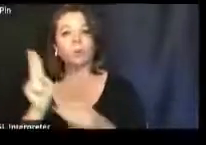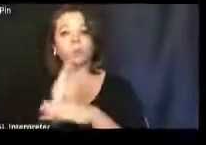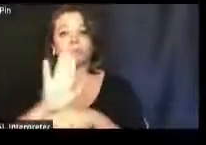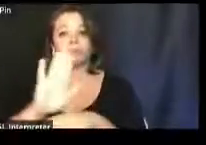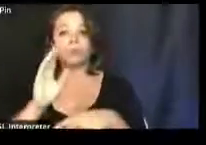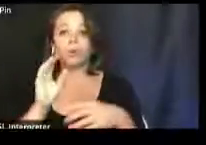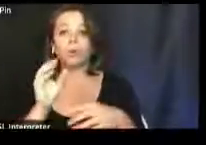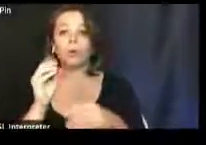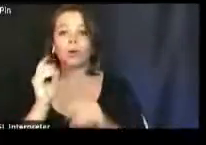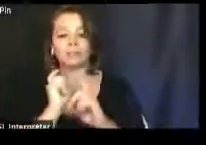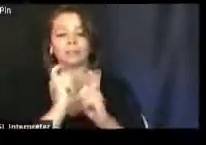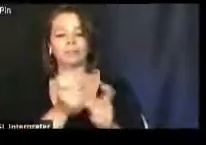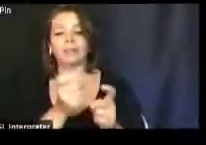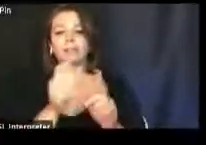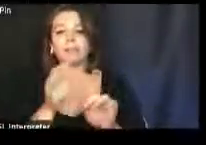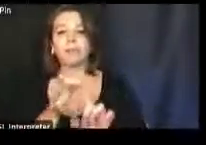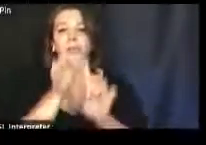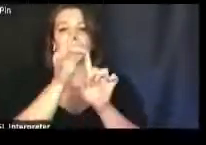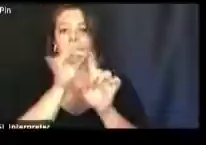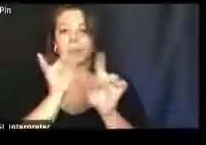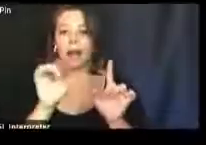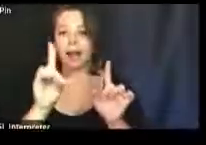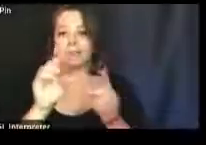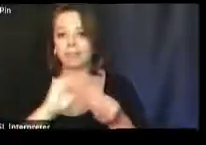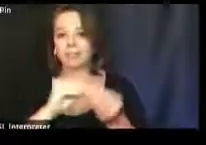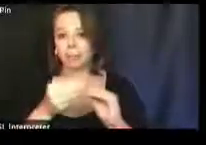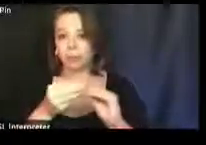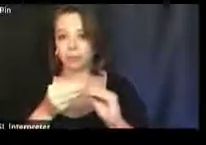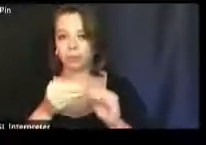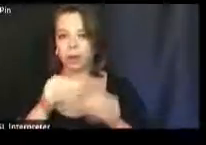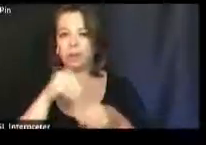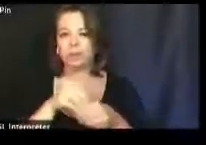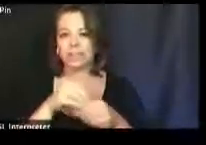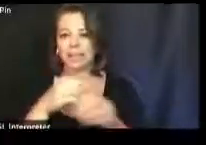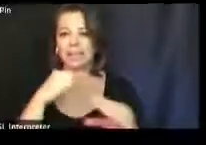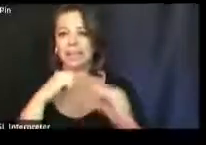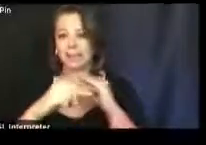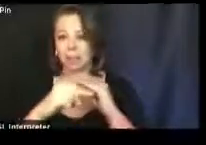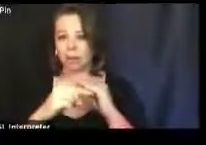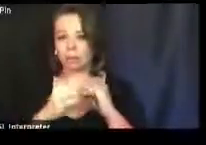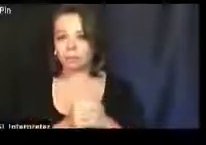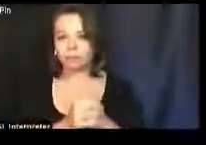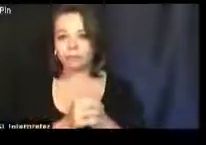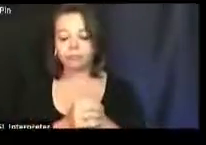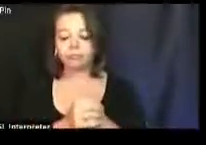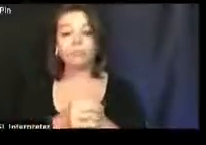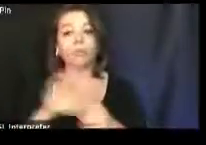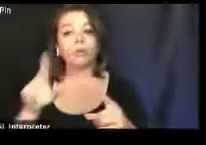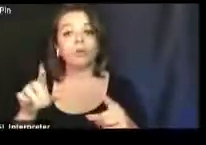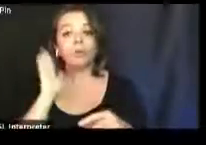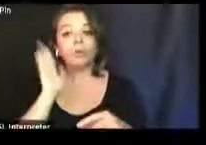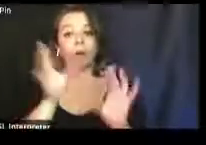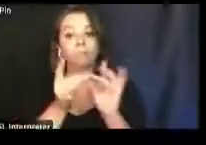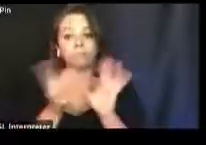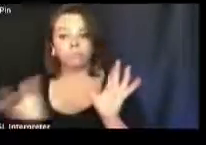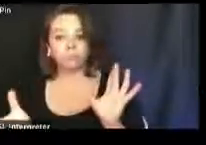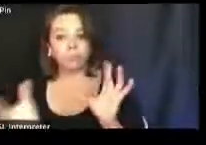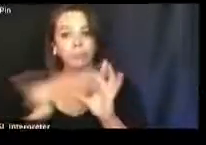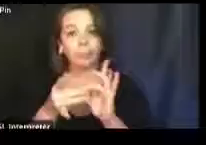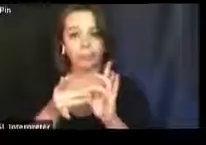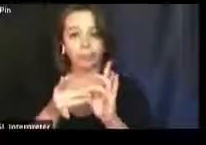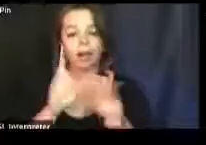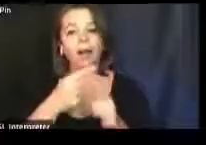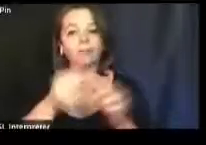your assigned unique ID number. You will be reconnected to the session with the ability to enable your